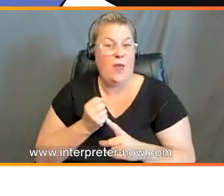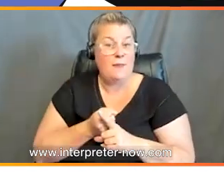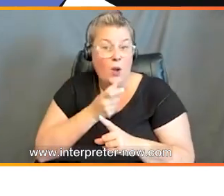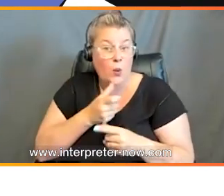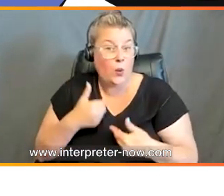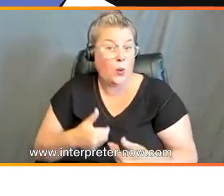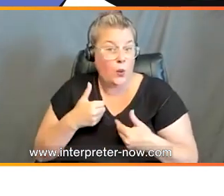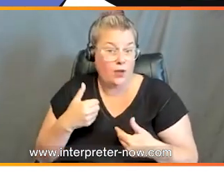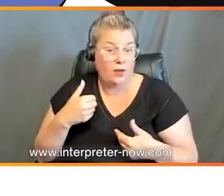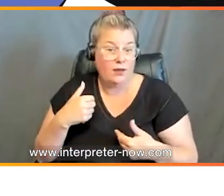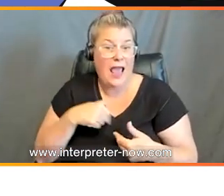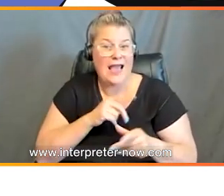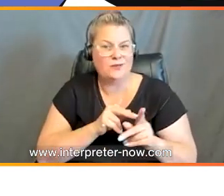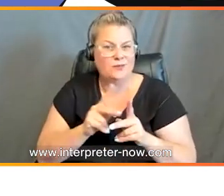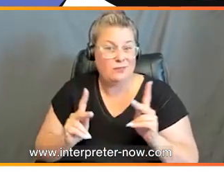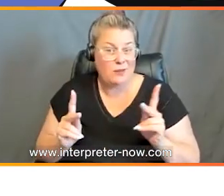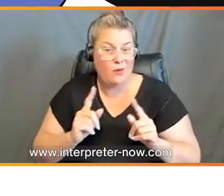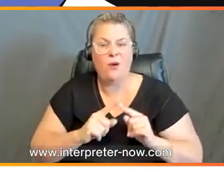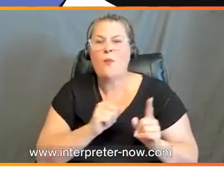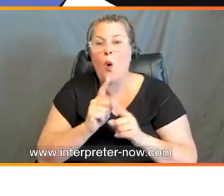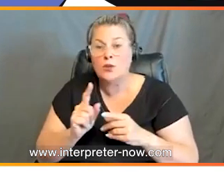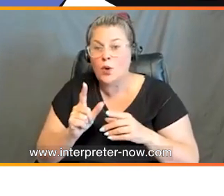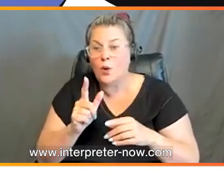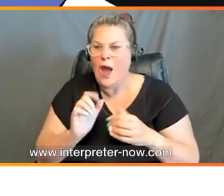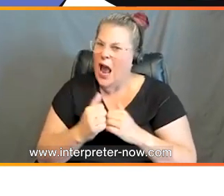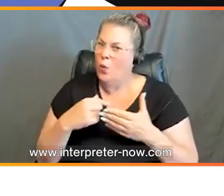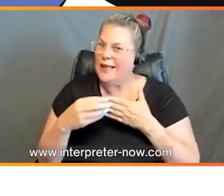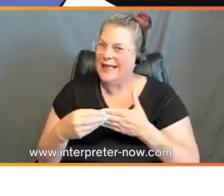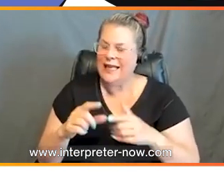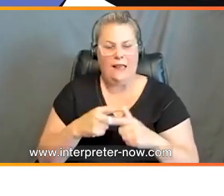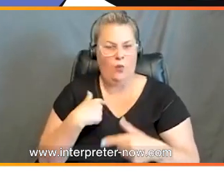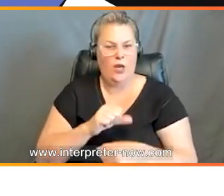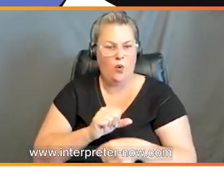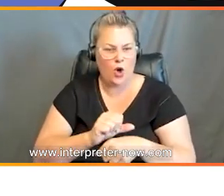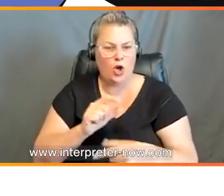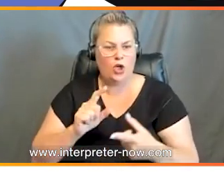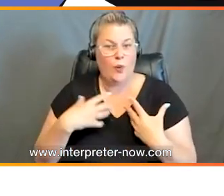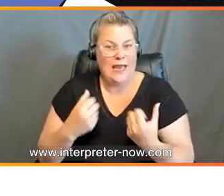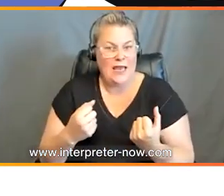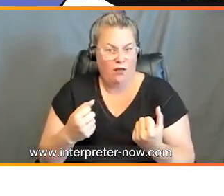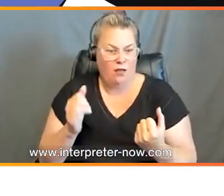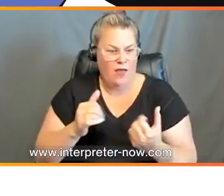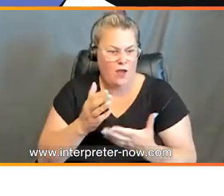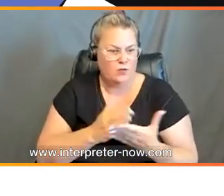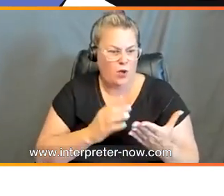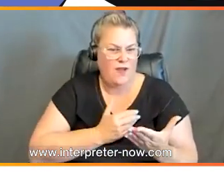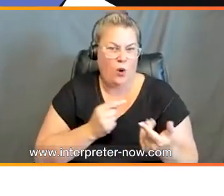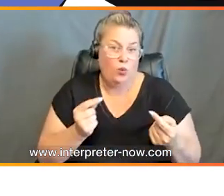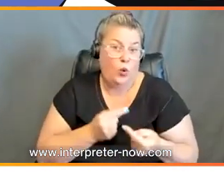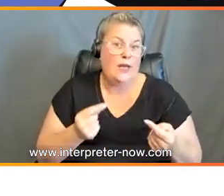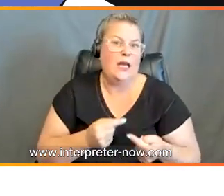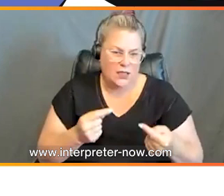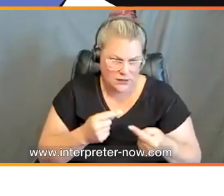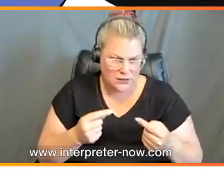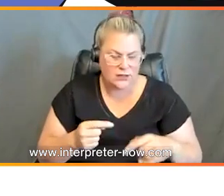lead, we could not only work to heal those aspects of our woundedness so that we could feel healthier as people, but it